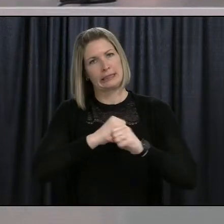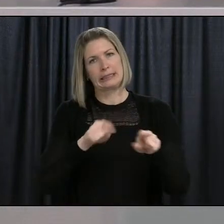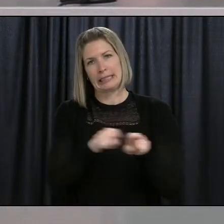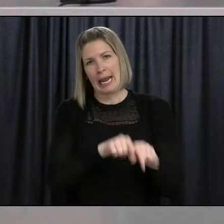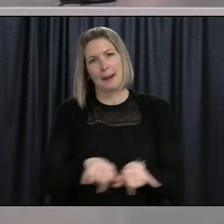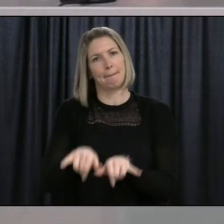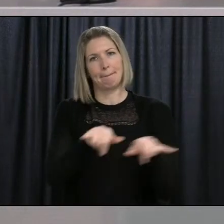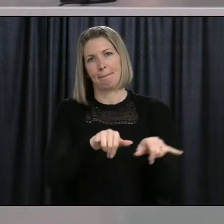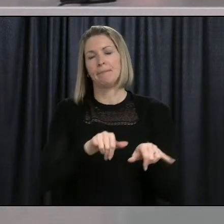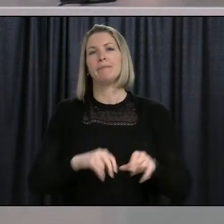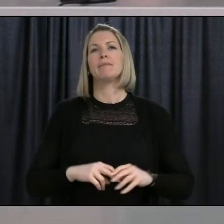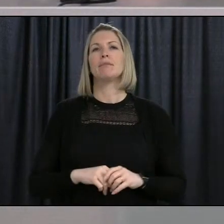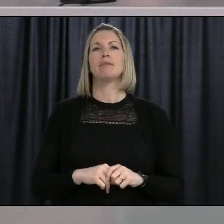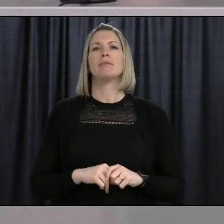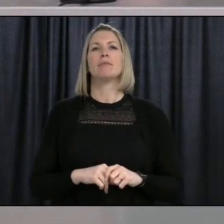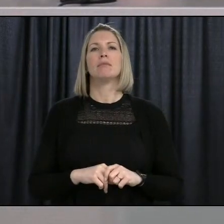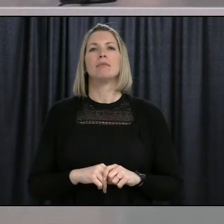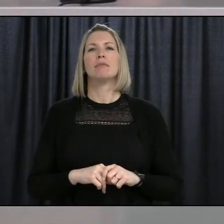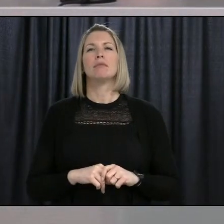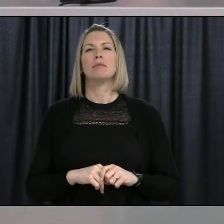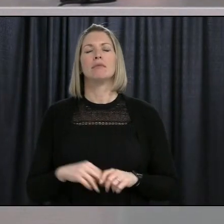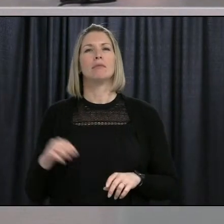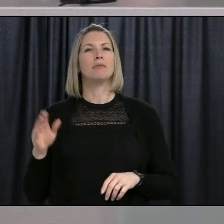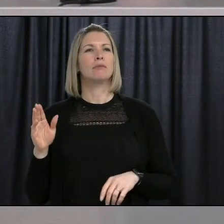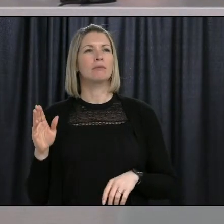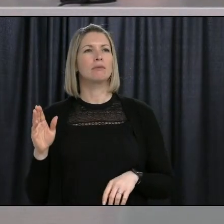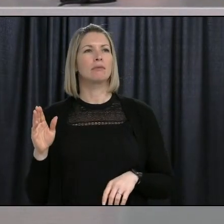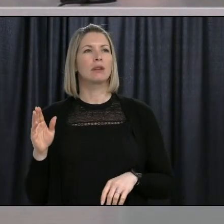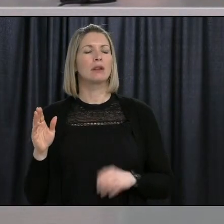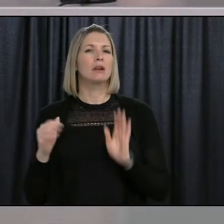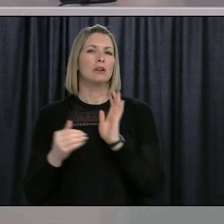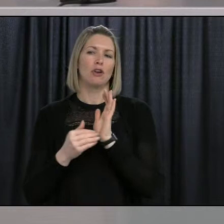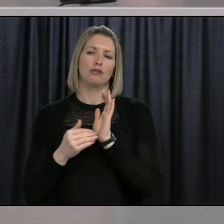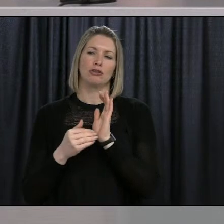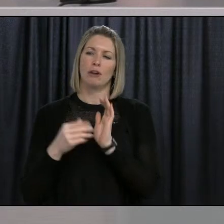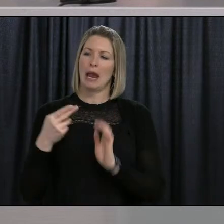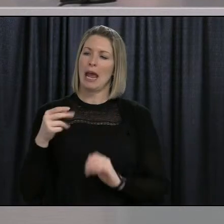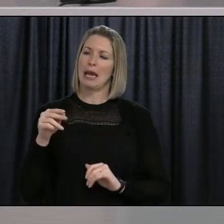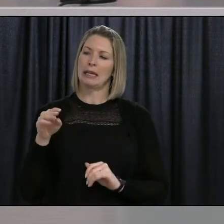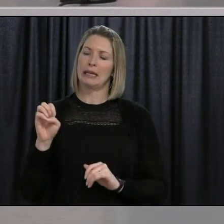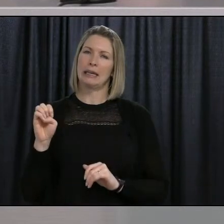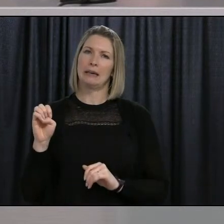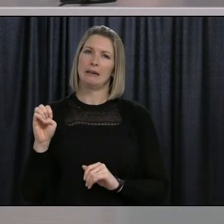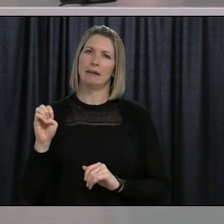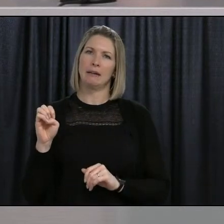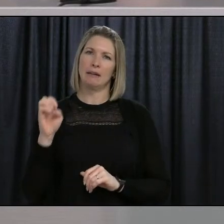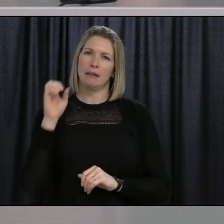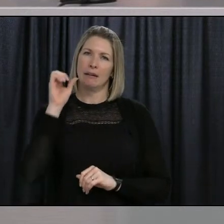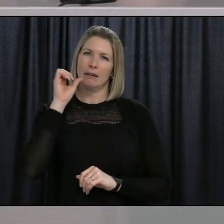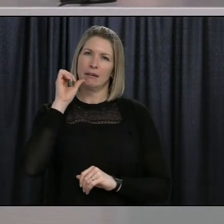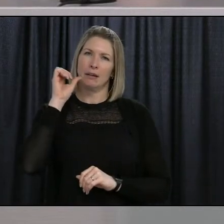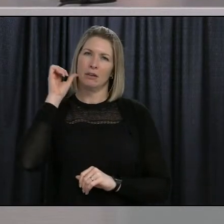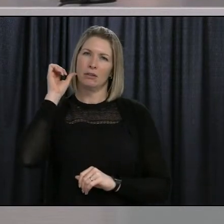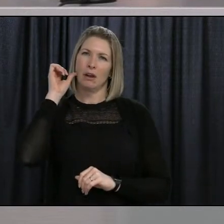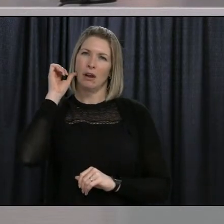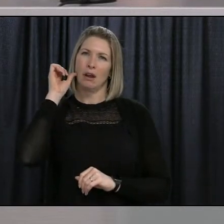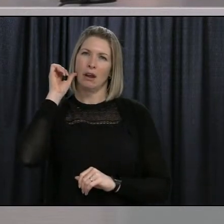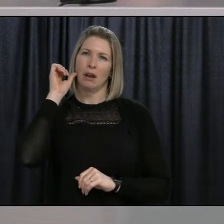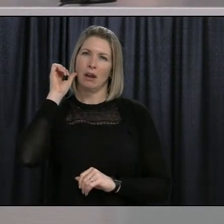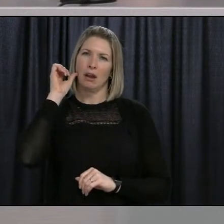Okay, and my next question would be for Dr. Haggie. Yesterday we heard of the first case of a paramedic in the